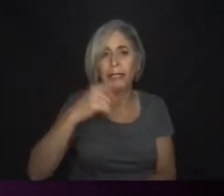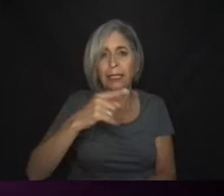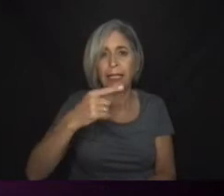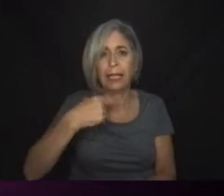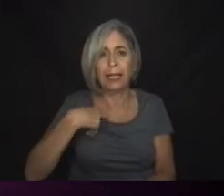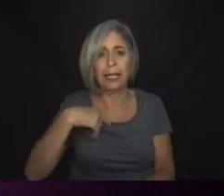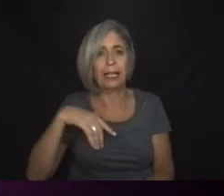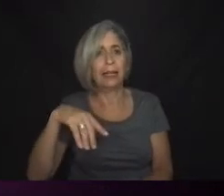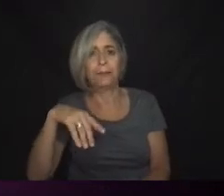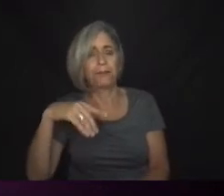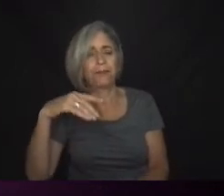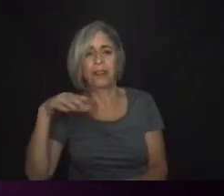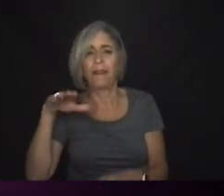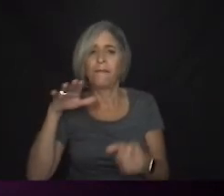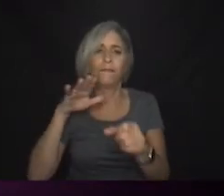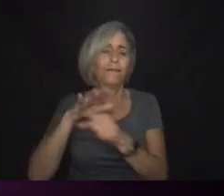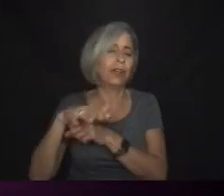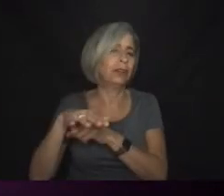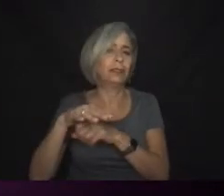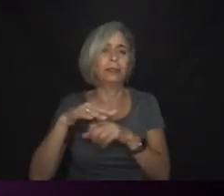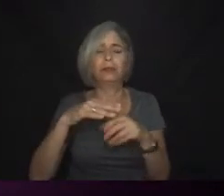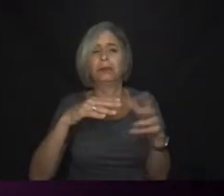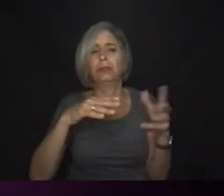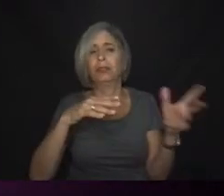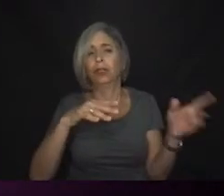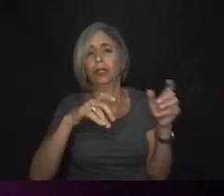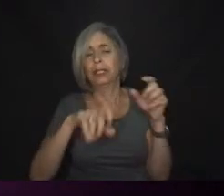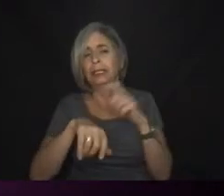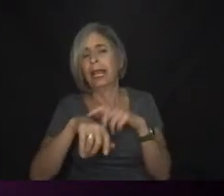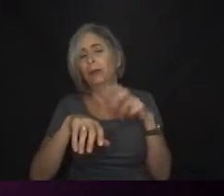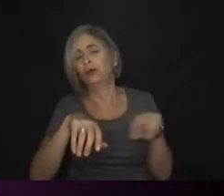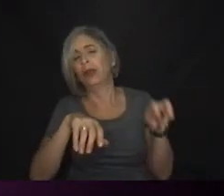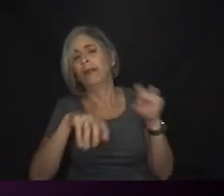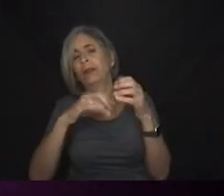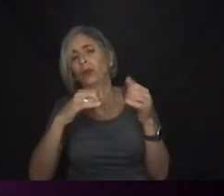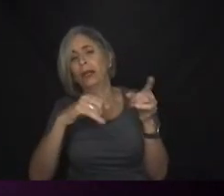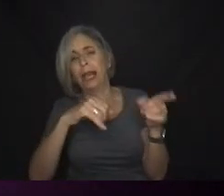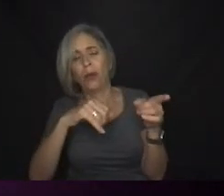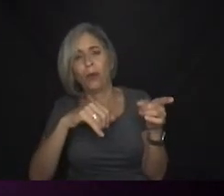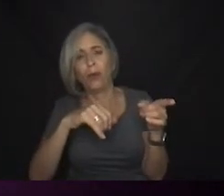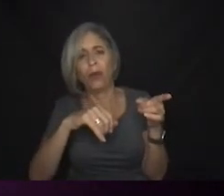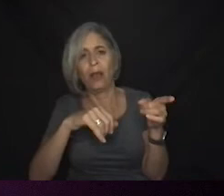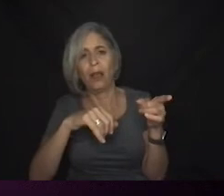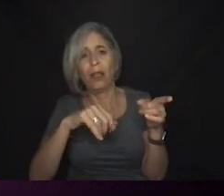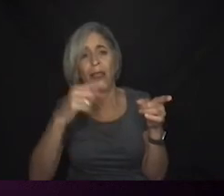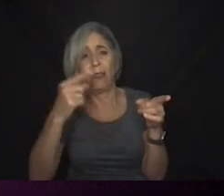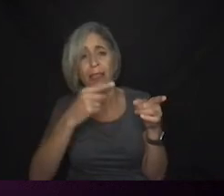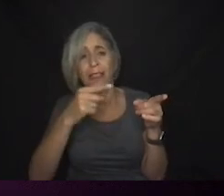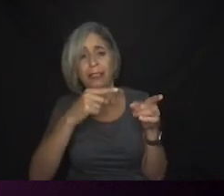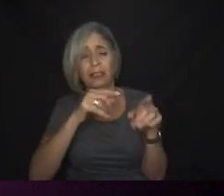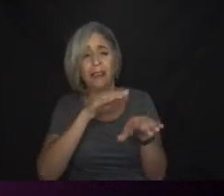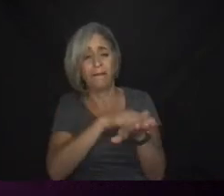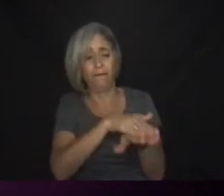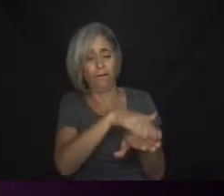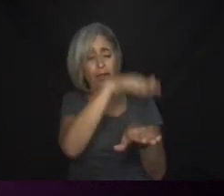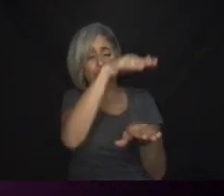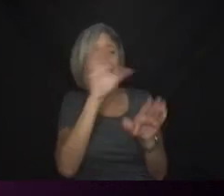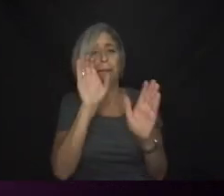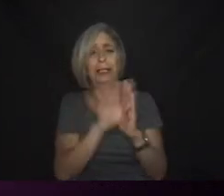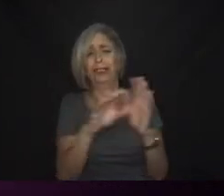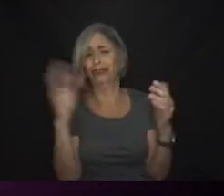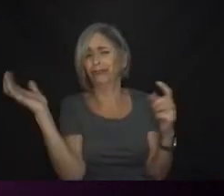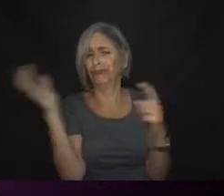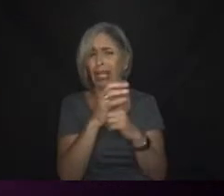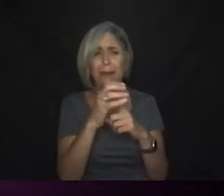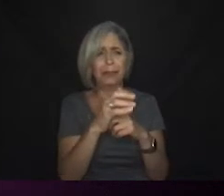slide for full stack development. This was a few minutes ago. We're time traveling right now. And this full stack picture, it's fantastic.